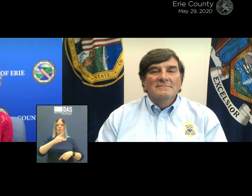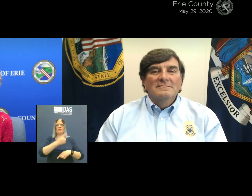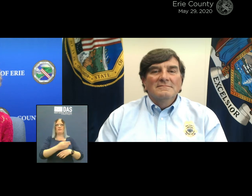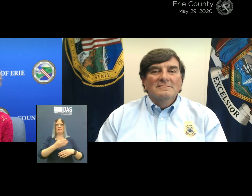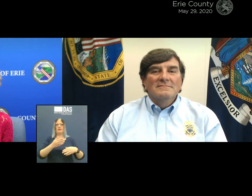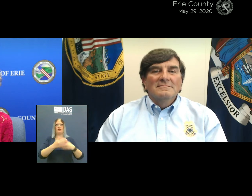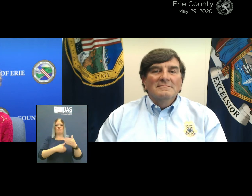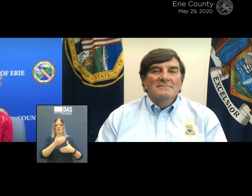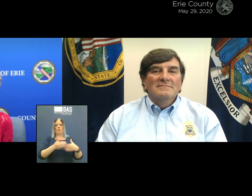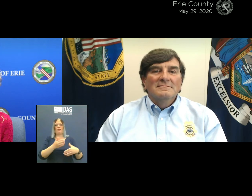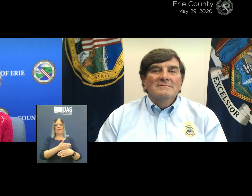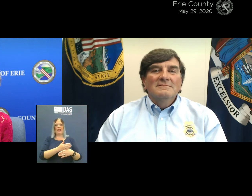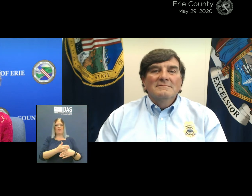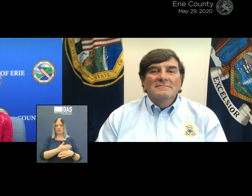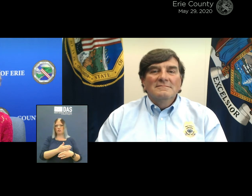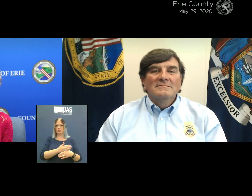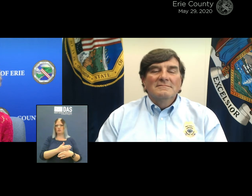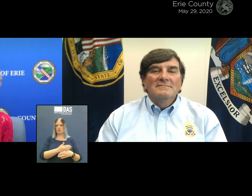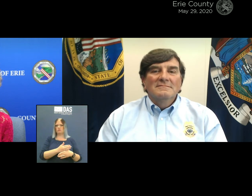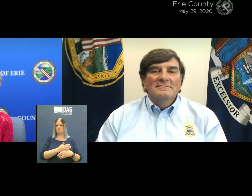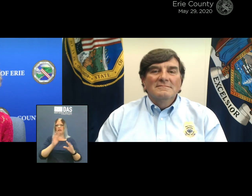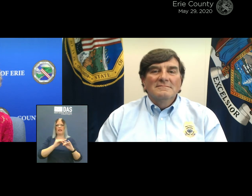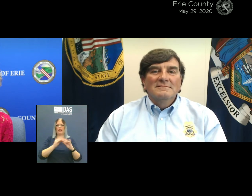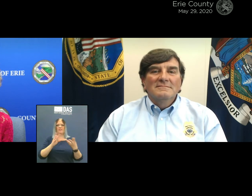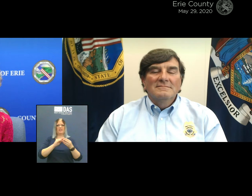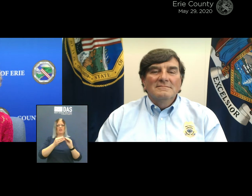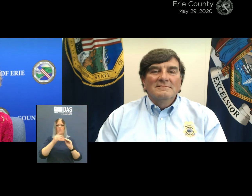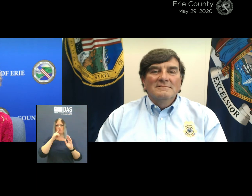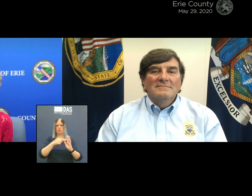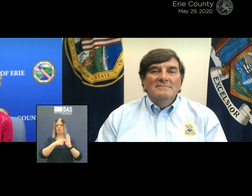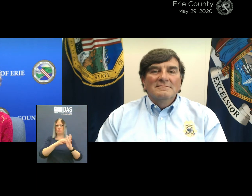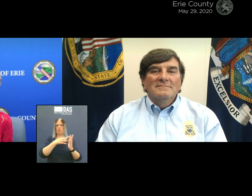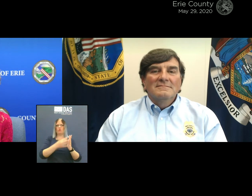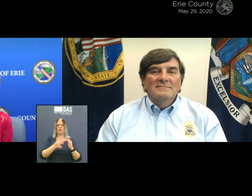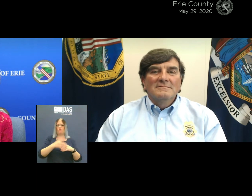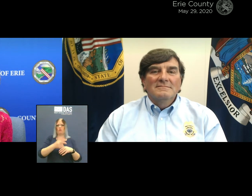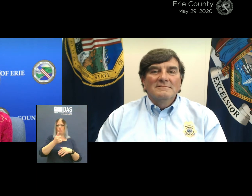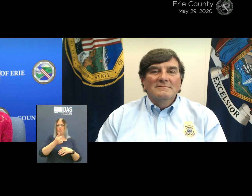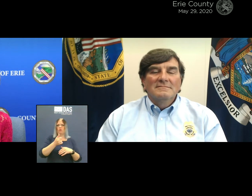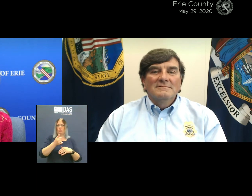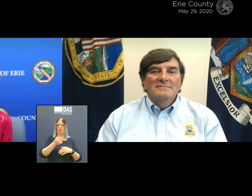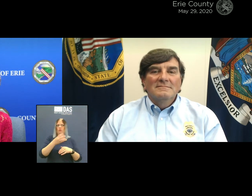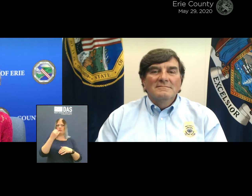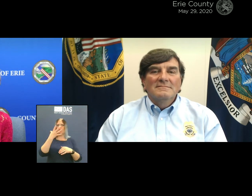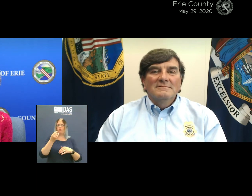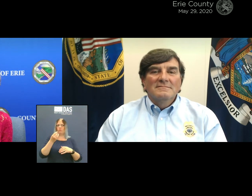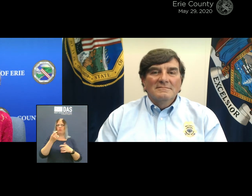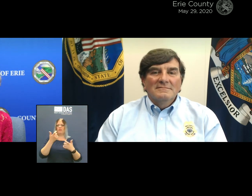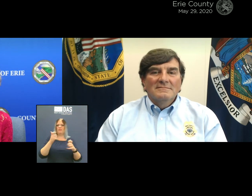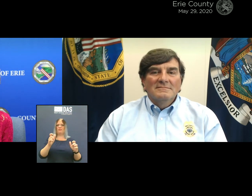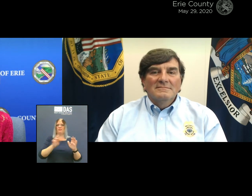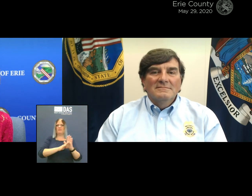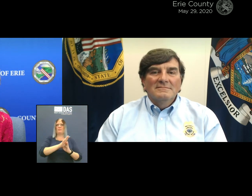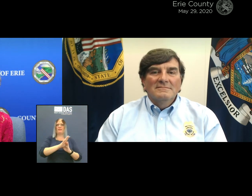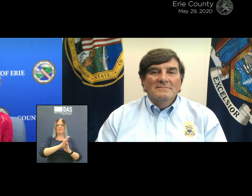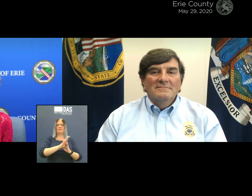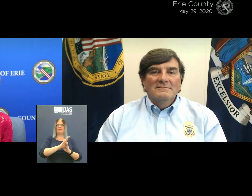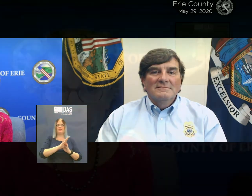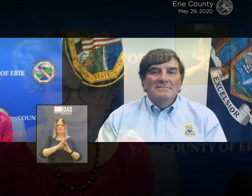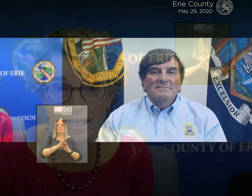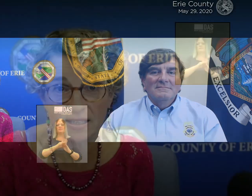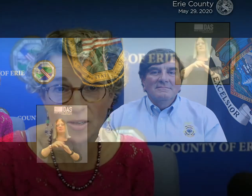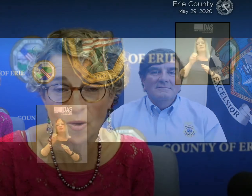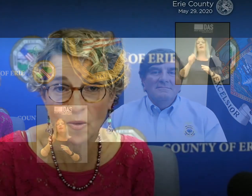average. Obviously, the numbers that you showed on the graph earlier, I mean, those are pretty significant spikes. Yes, they are. They're